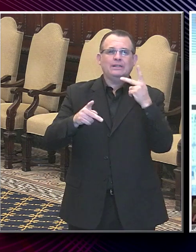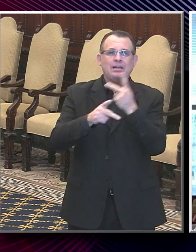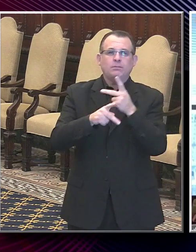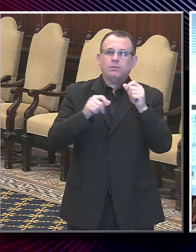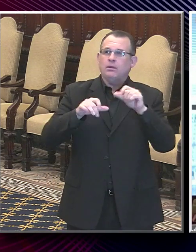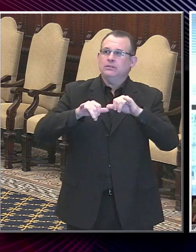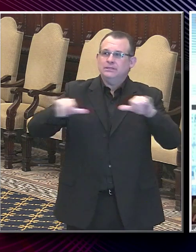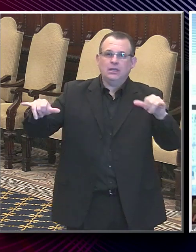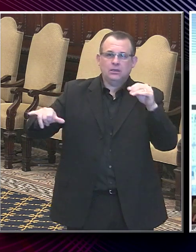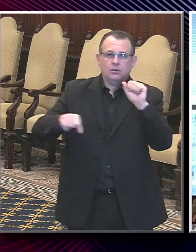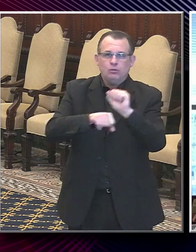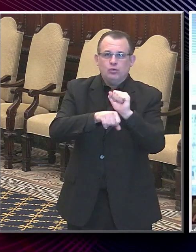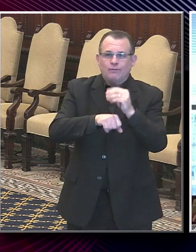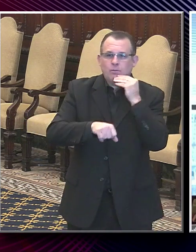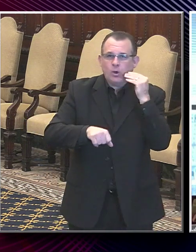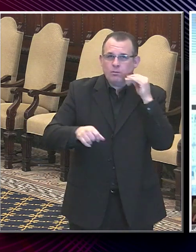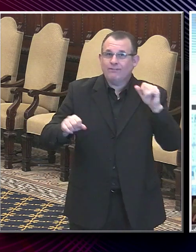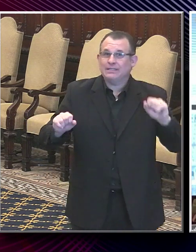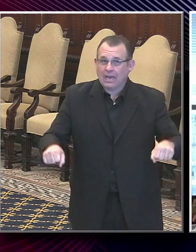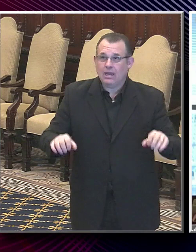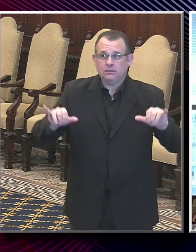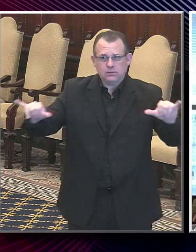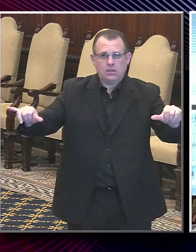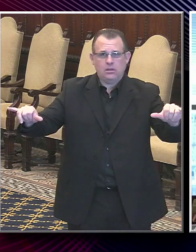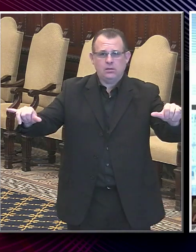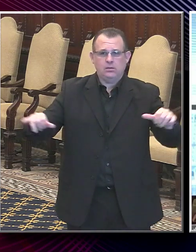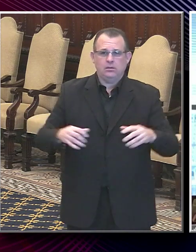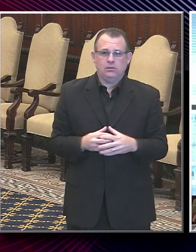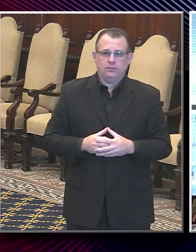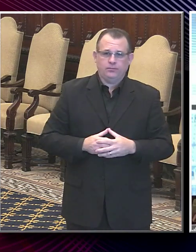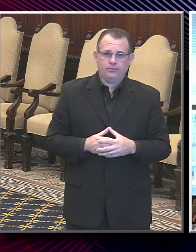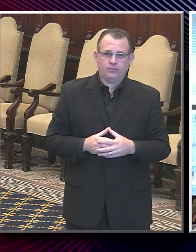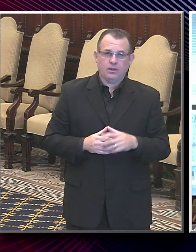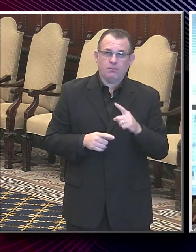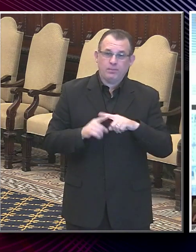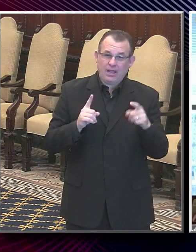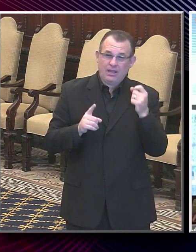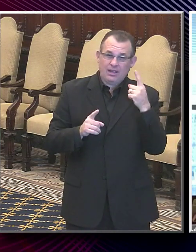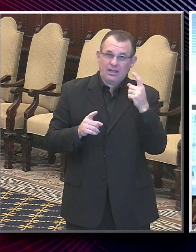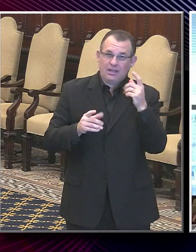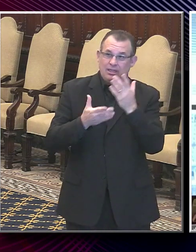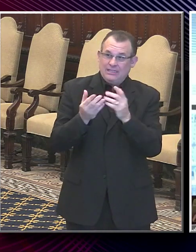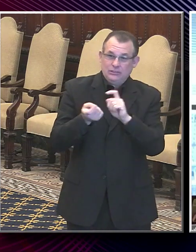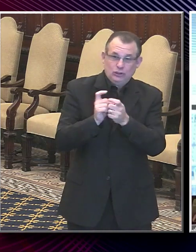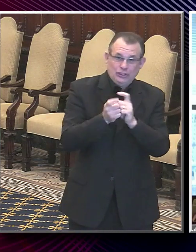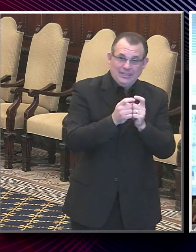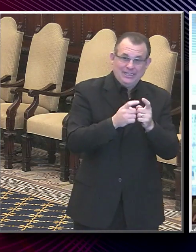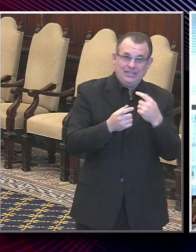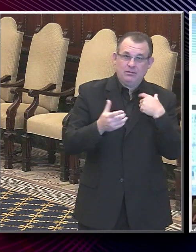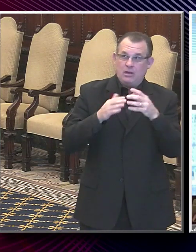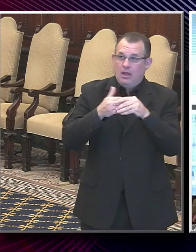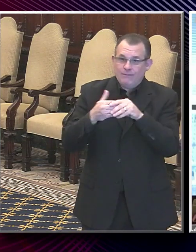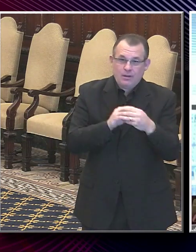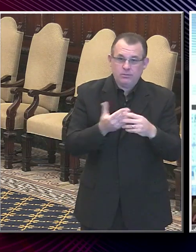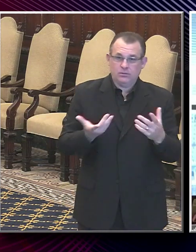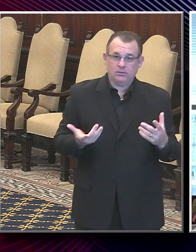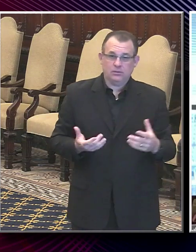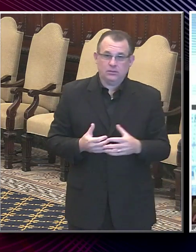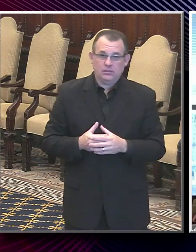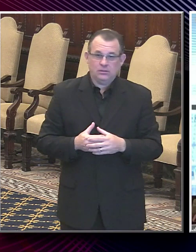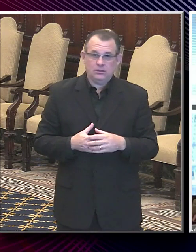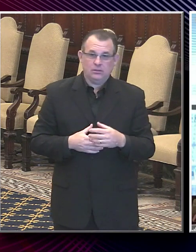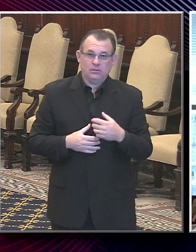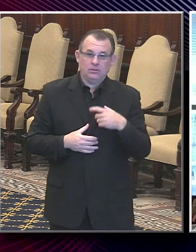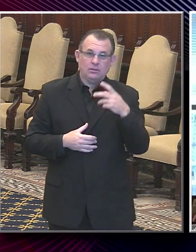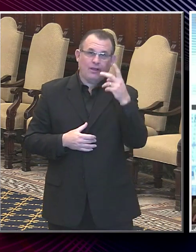as appropriate. And then making space changes as necessary. And so whether that's plexiglass in front of